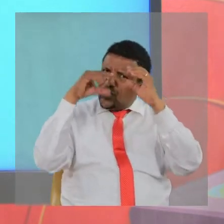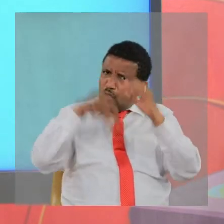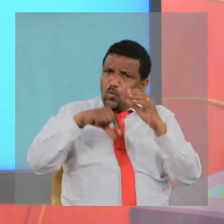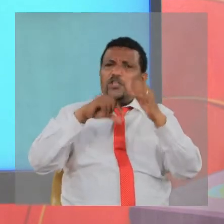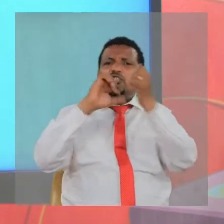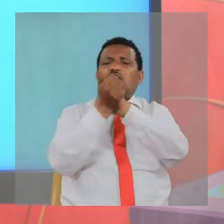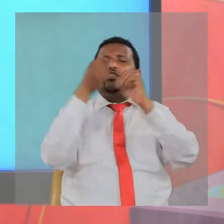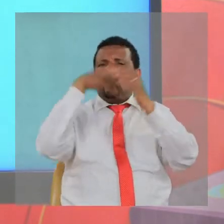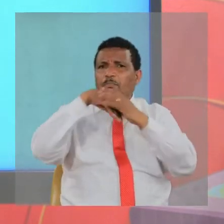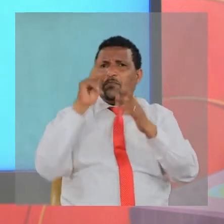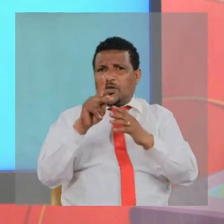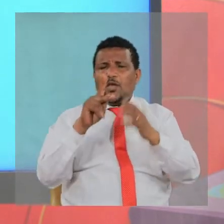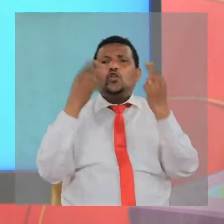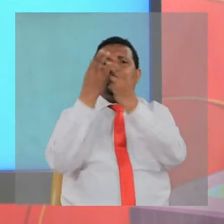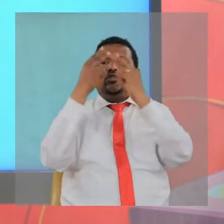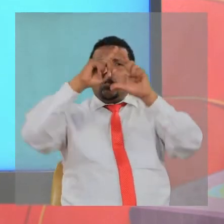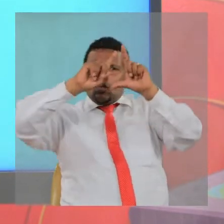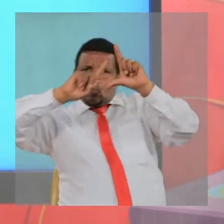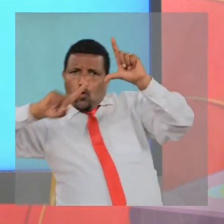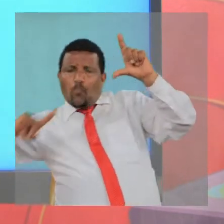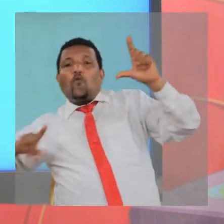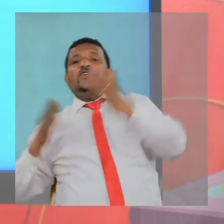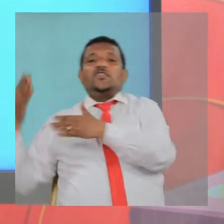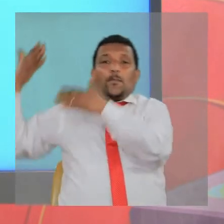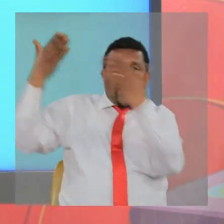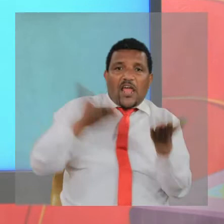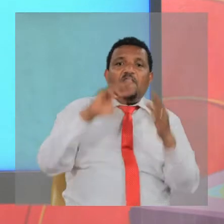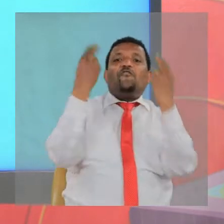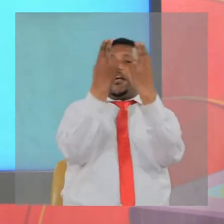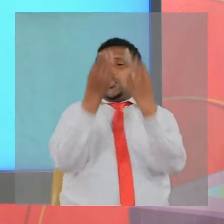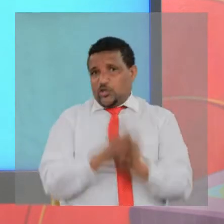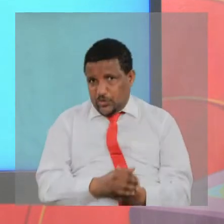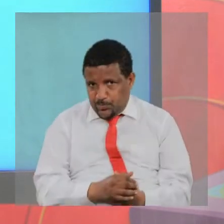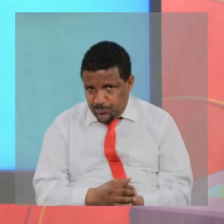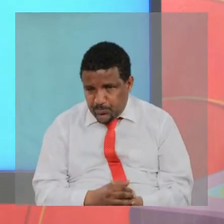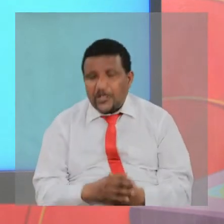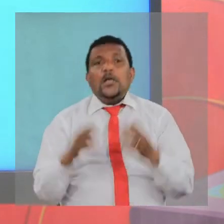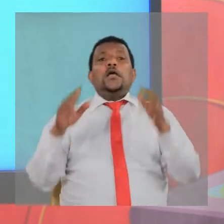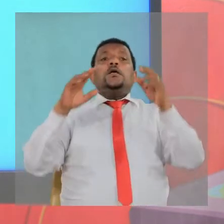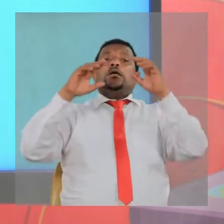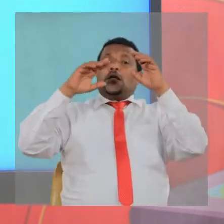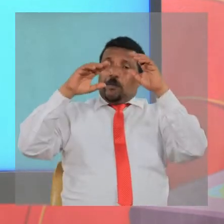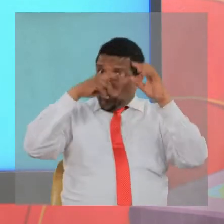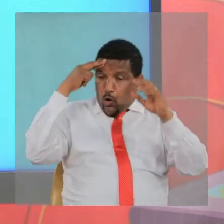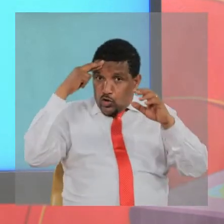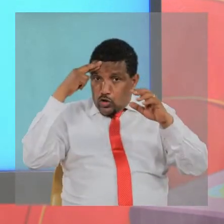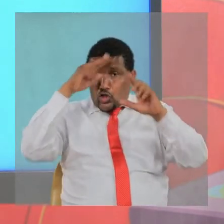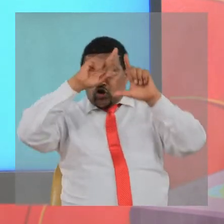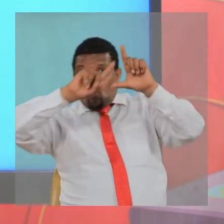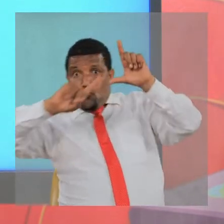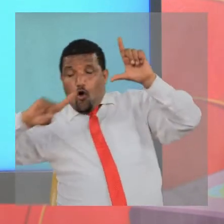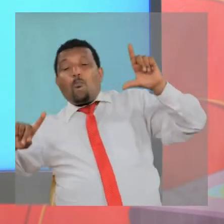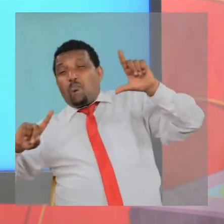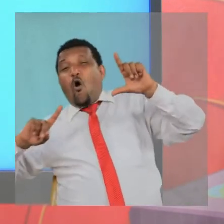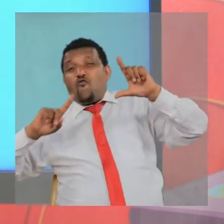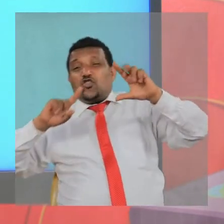change in P using the slope of the supply function, because the slope of the supply function is